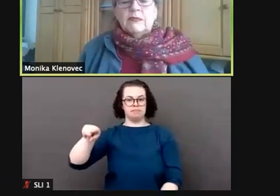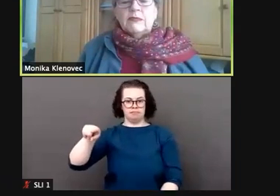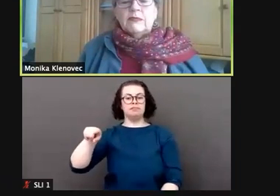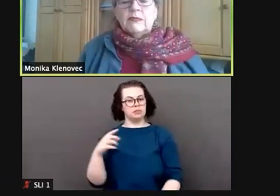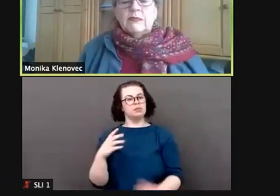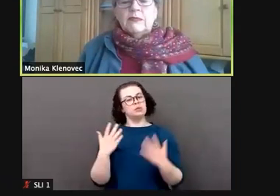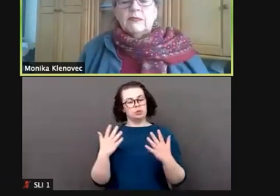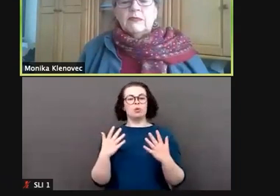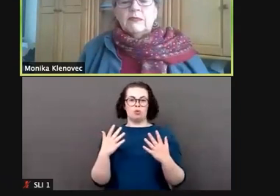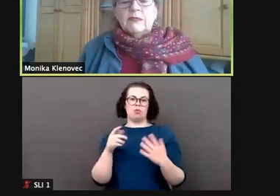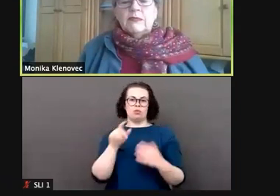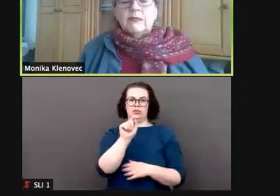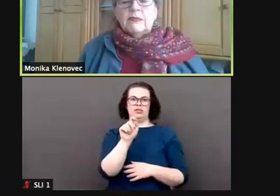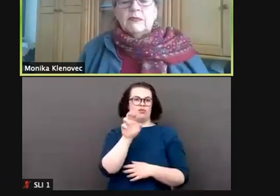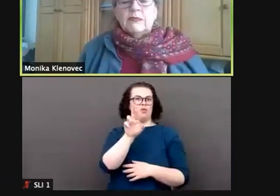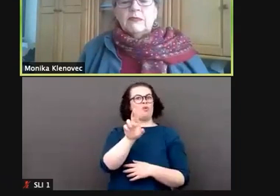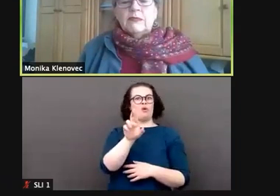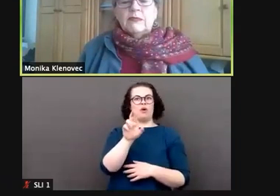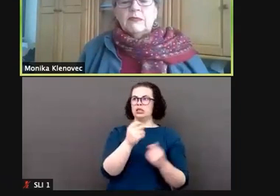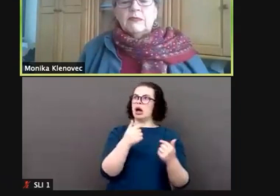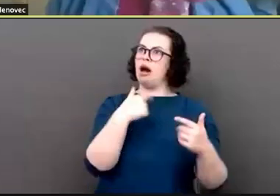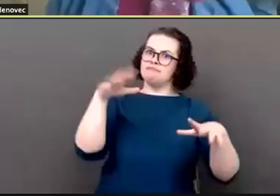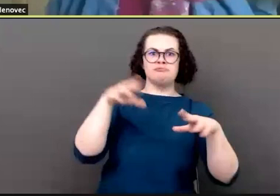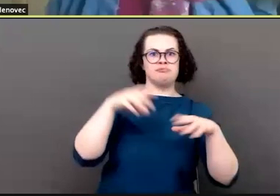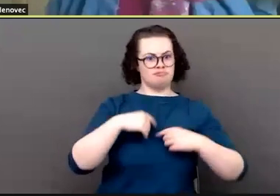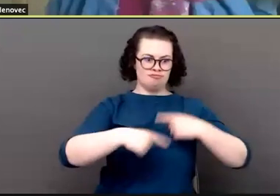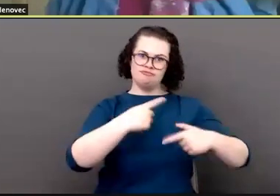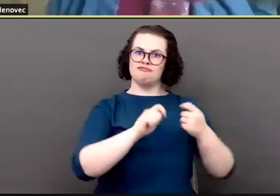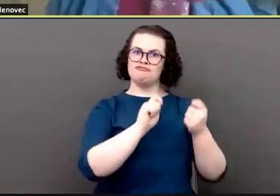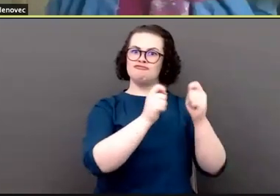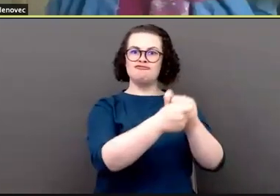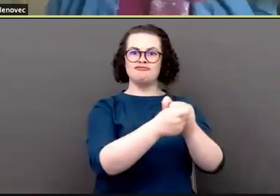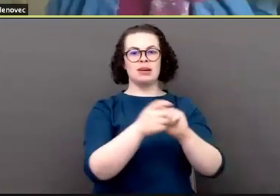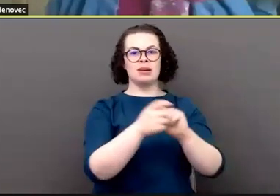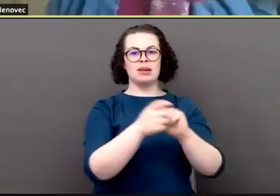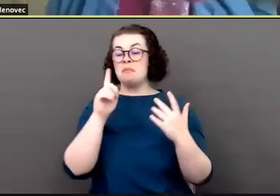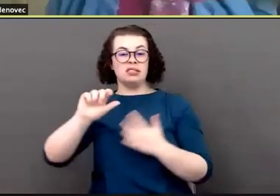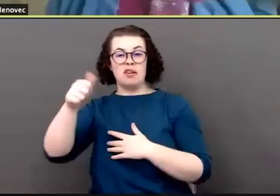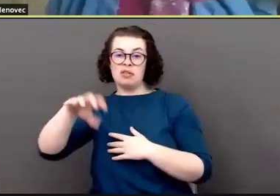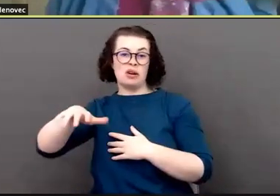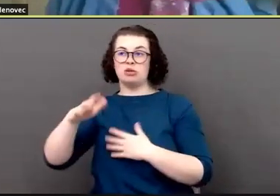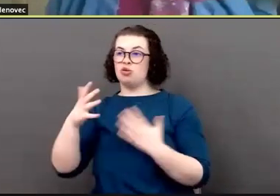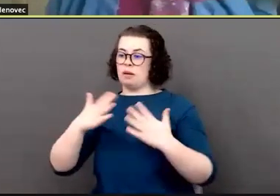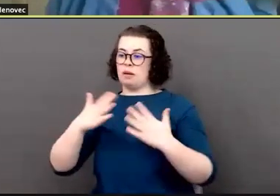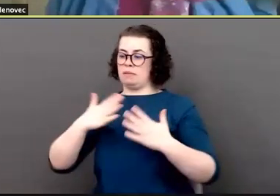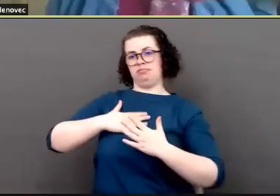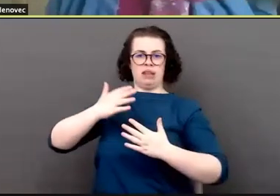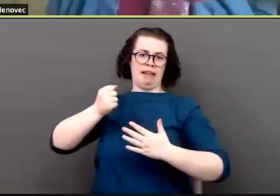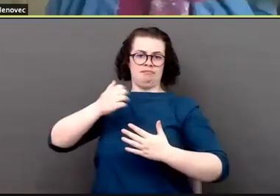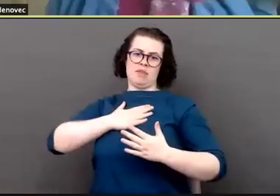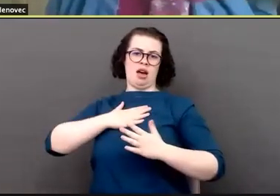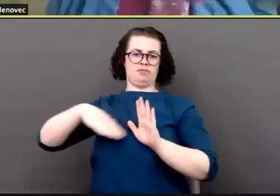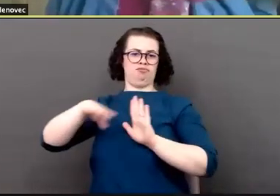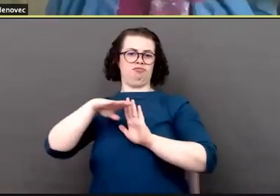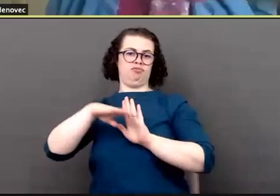information. But there may be also other countries who may have standards, or due to other reasons, they will not